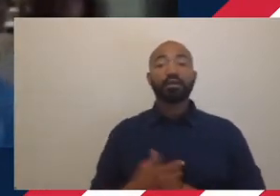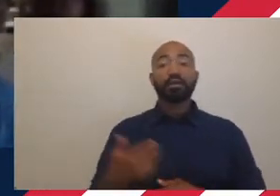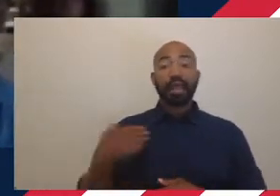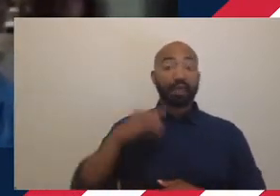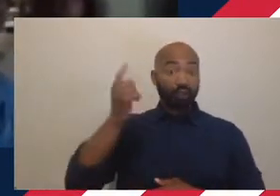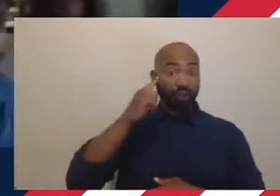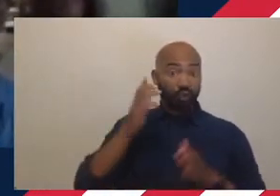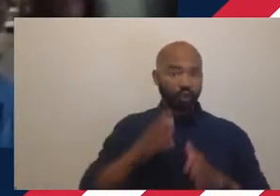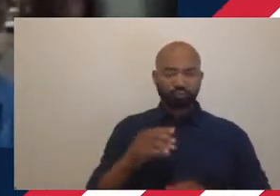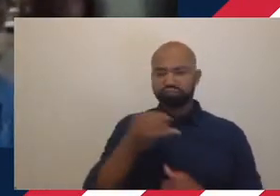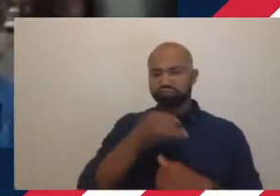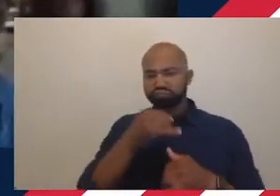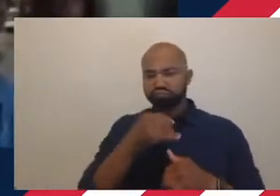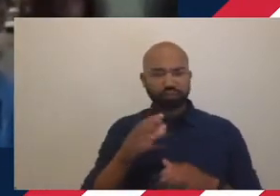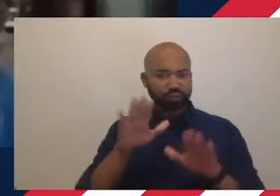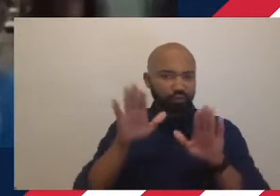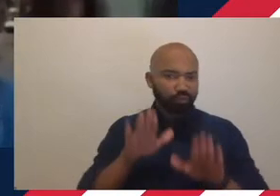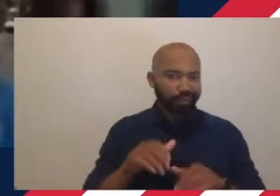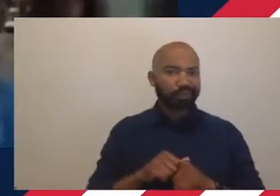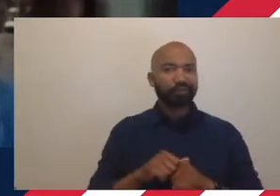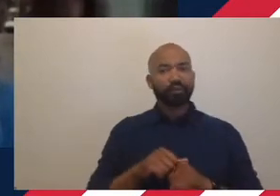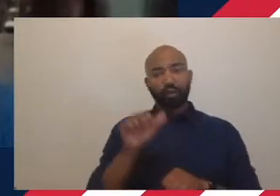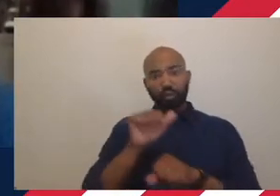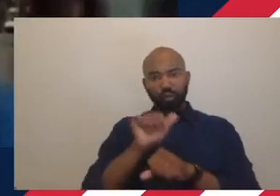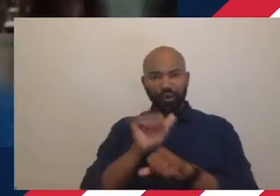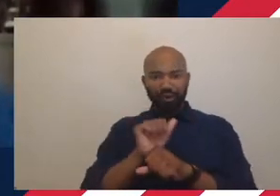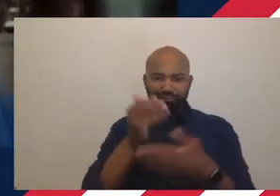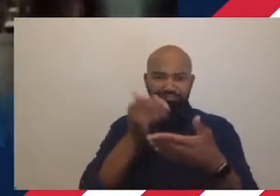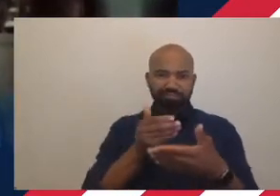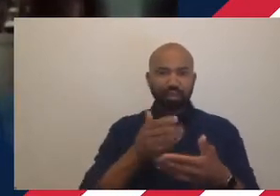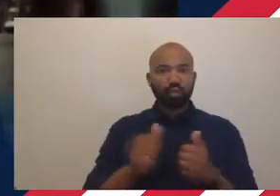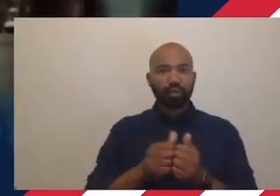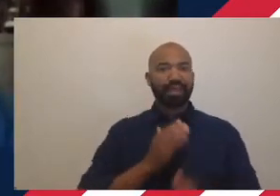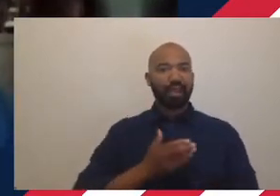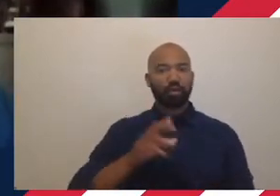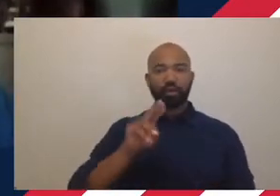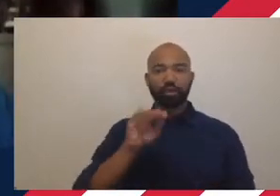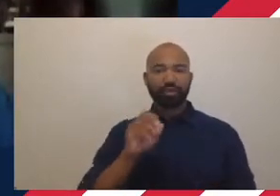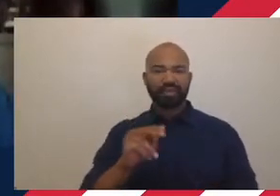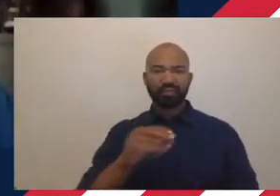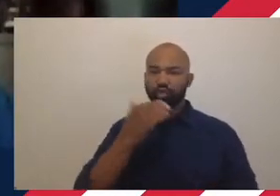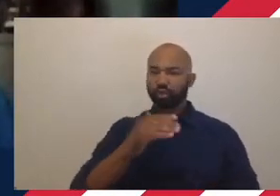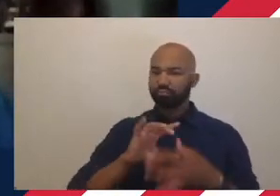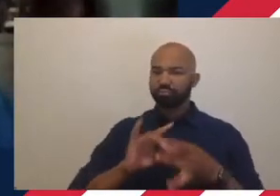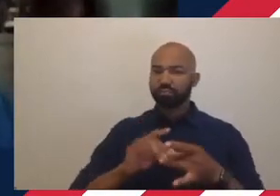Newsom, who works very closely with our union to